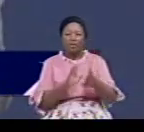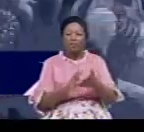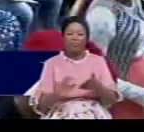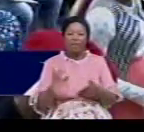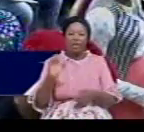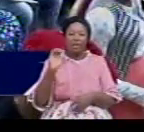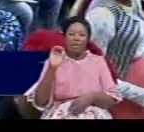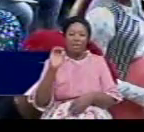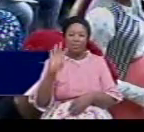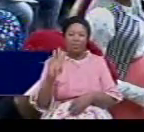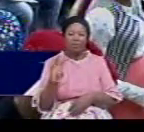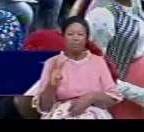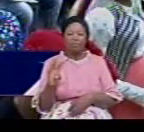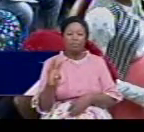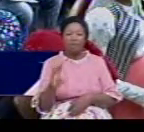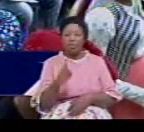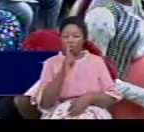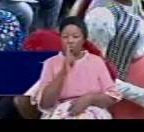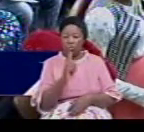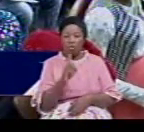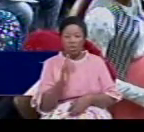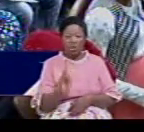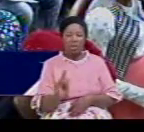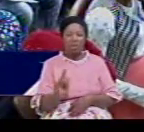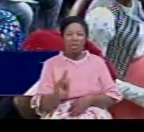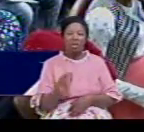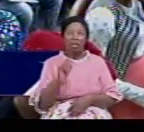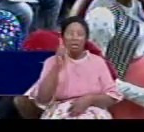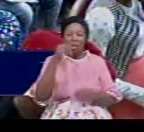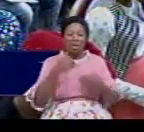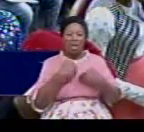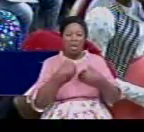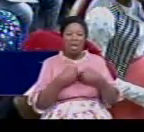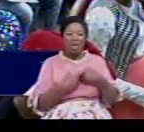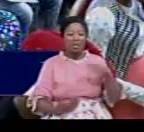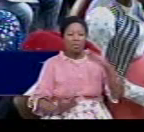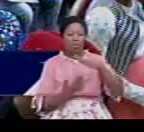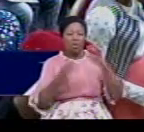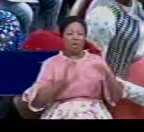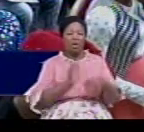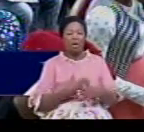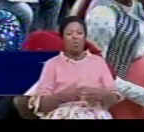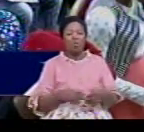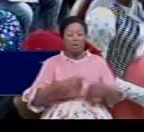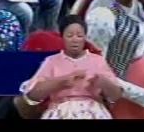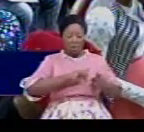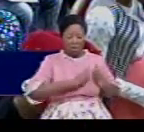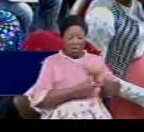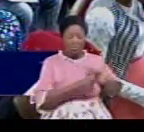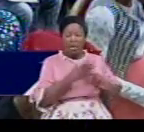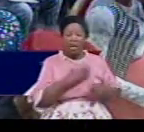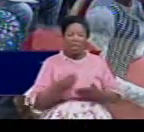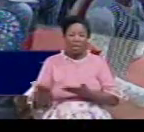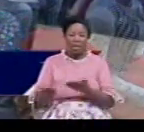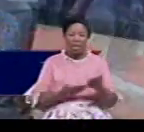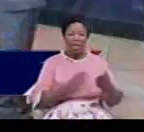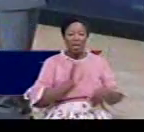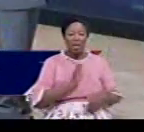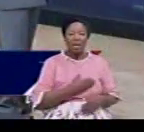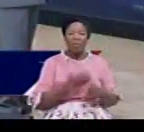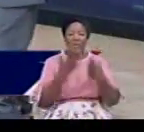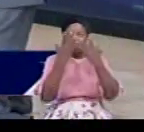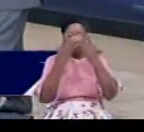verse 4. Surely he has borne our griefs and carried our sorrows, and yet